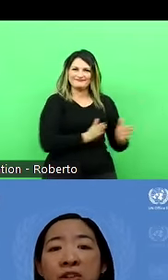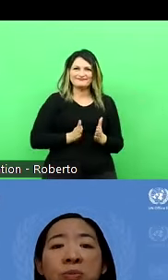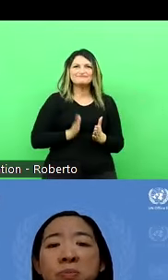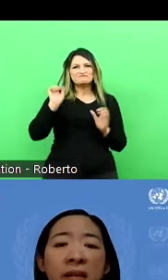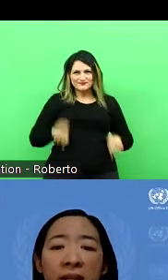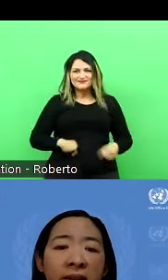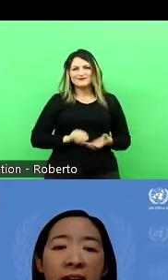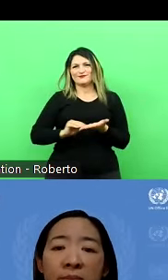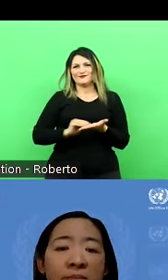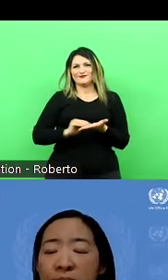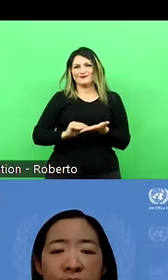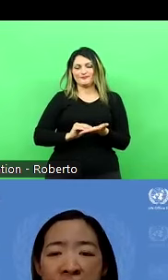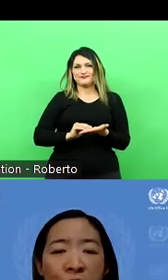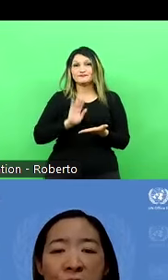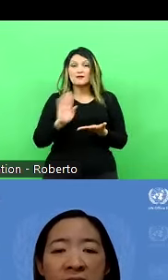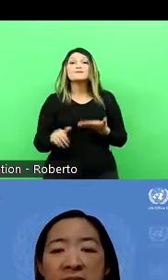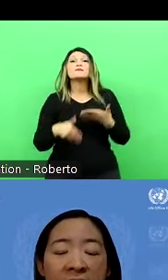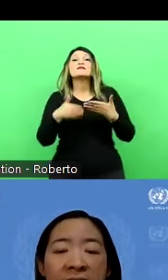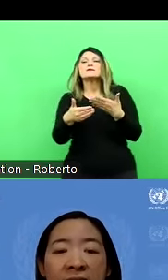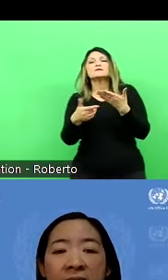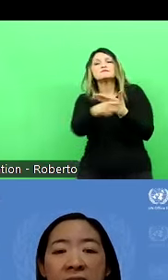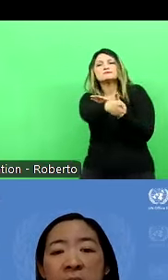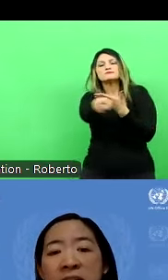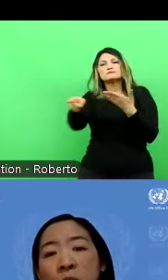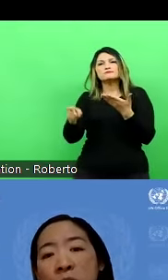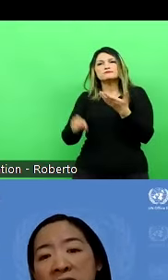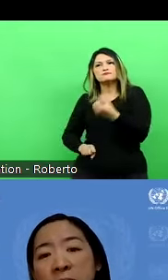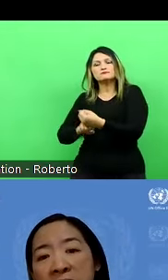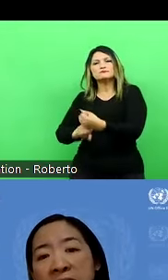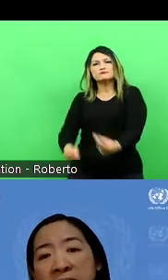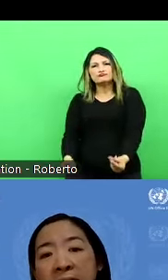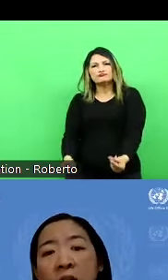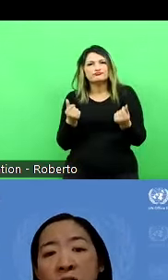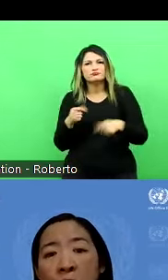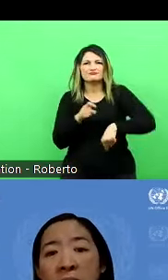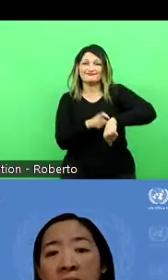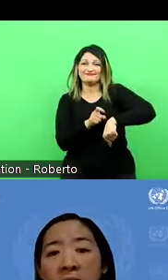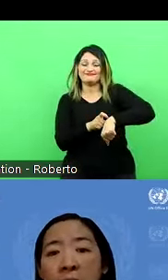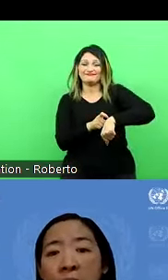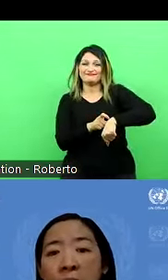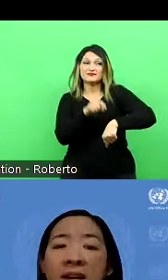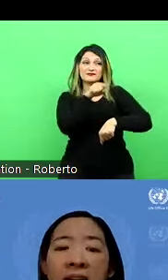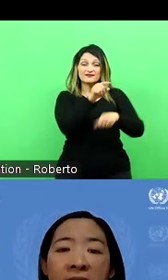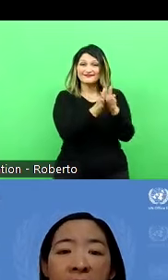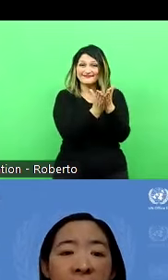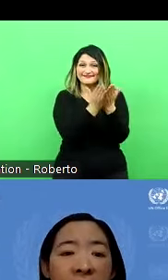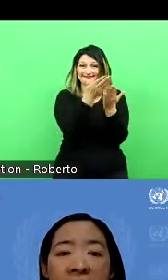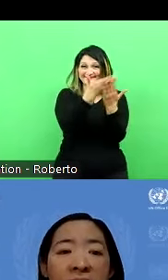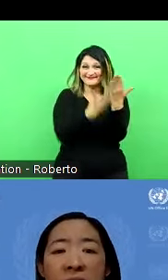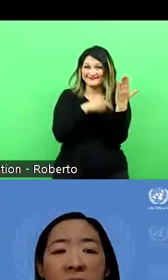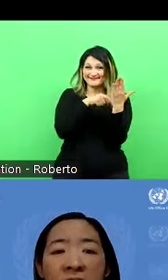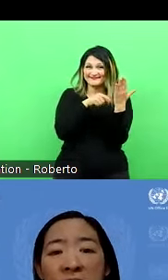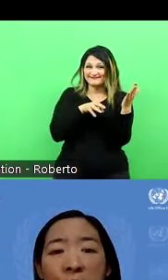basically as a human being. Make sure that it's a safe space, and the person with disabilities can also be